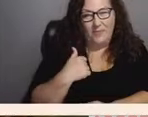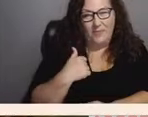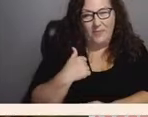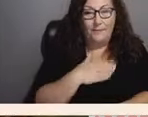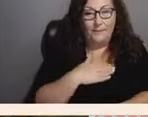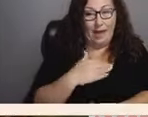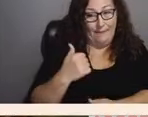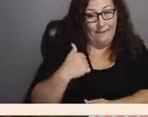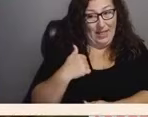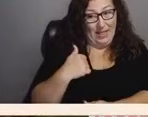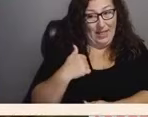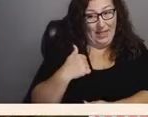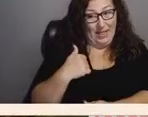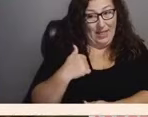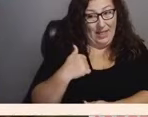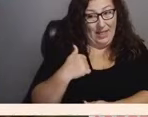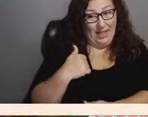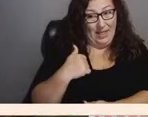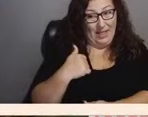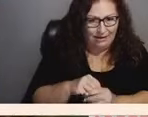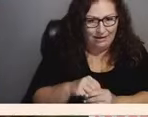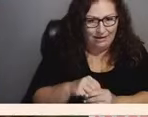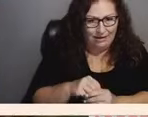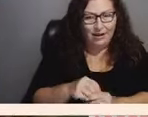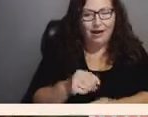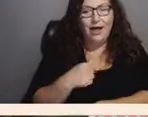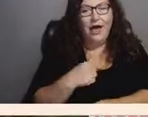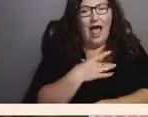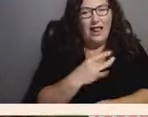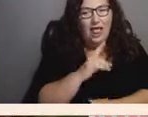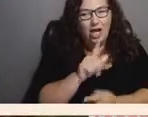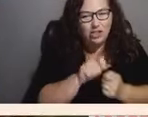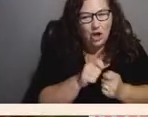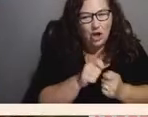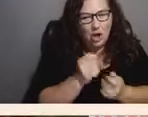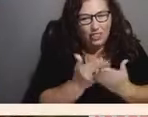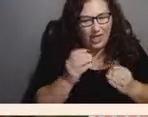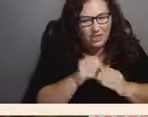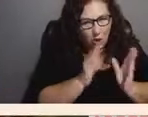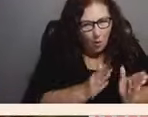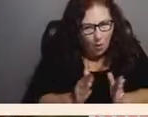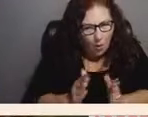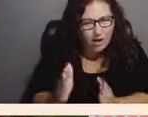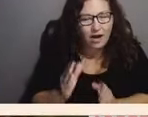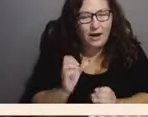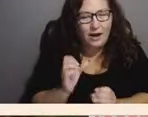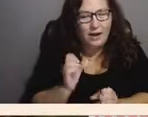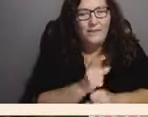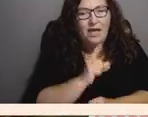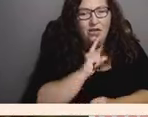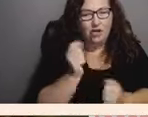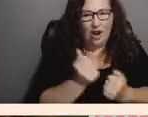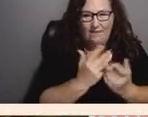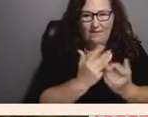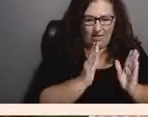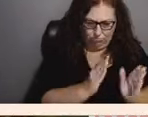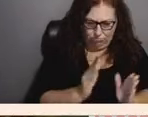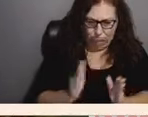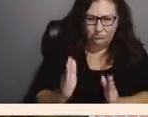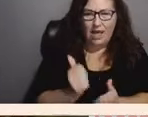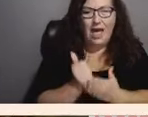side kicks in. I like certain things in order and make sure that everything is in order and helps out. Every little bit